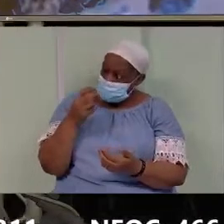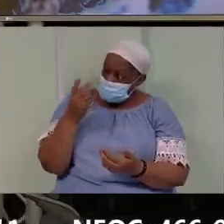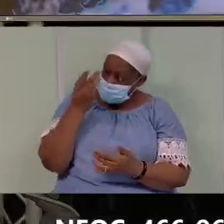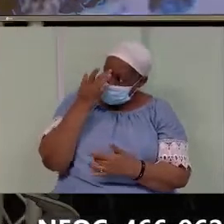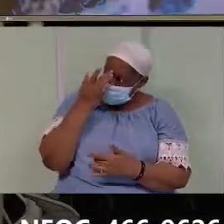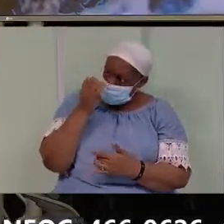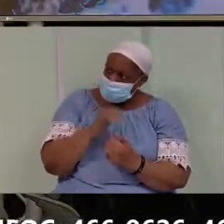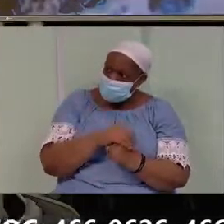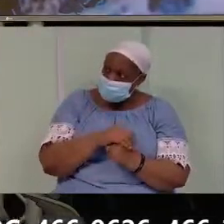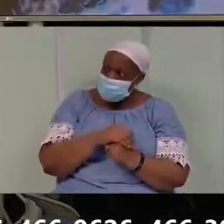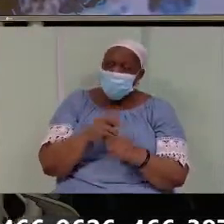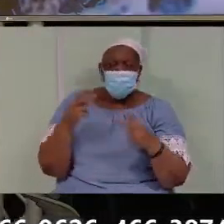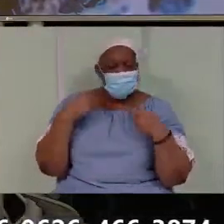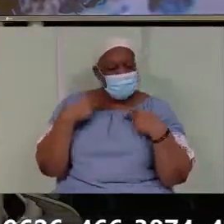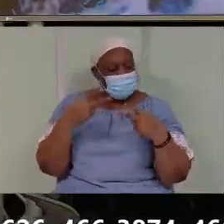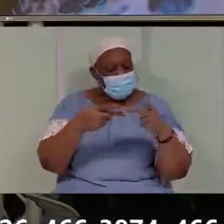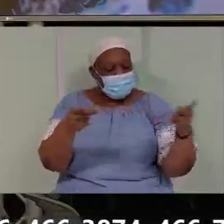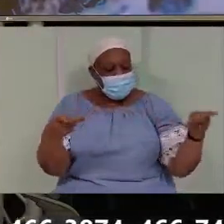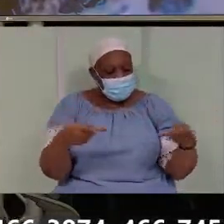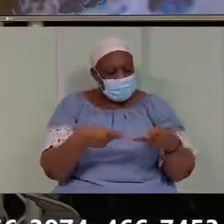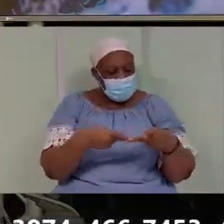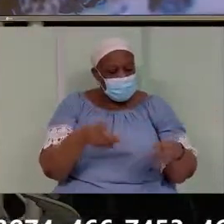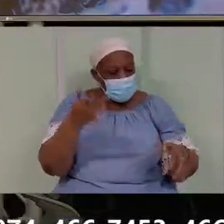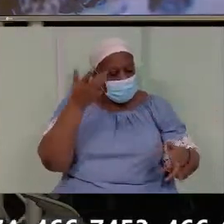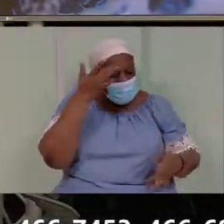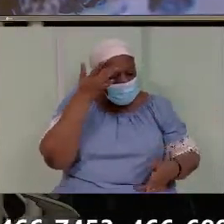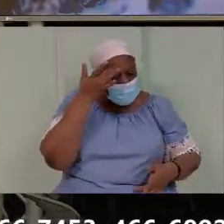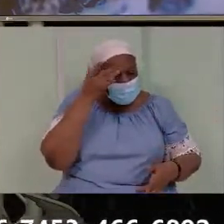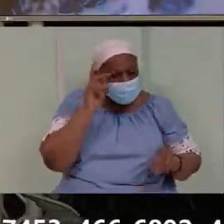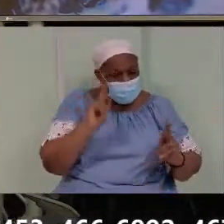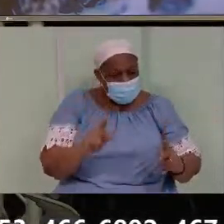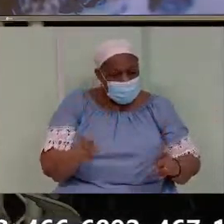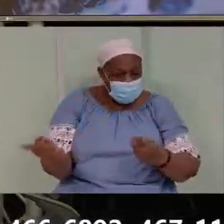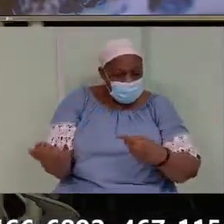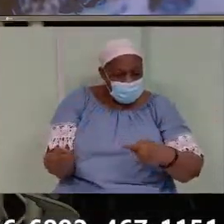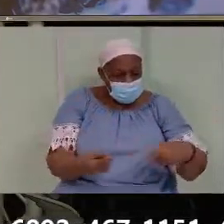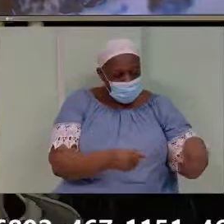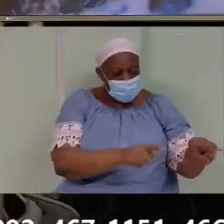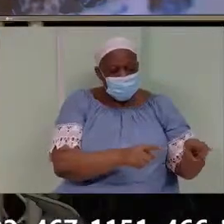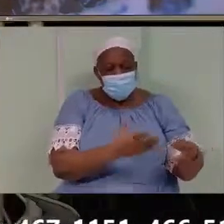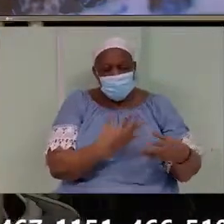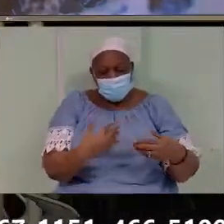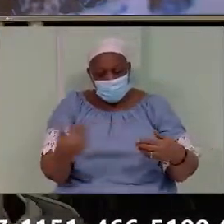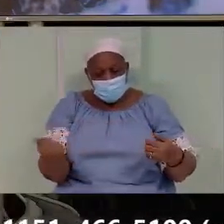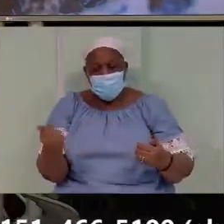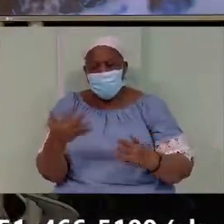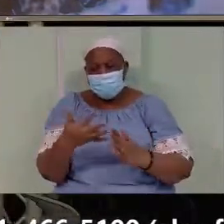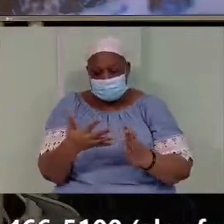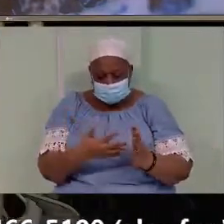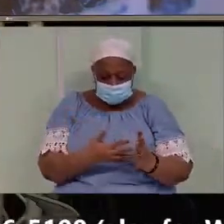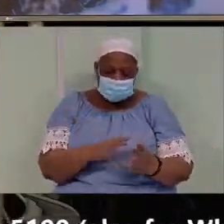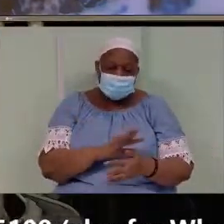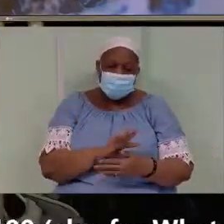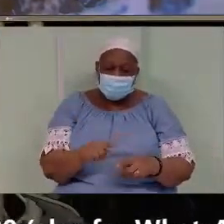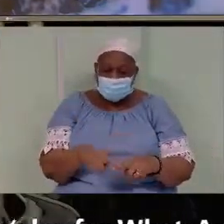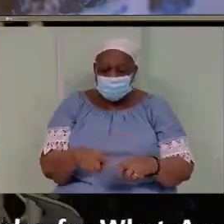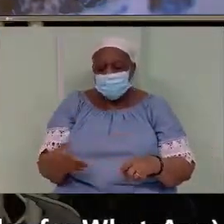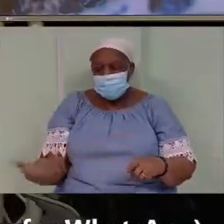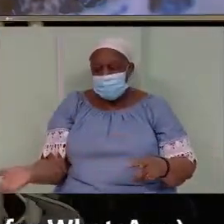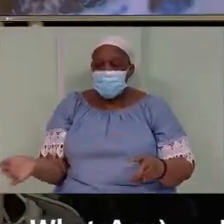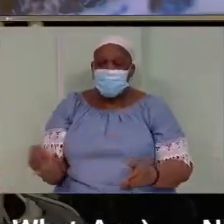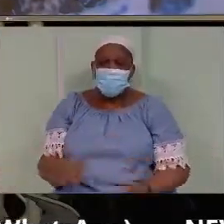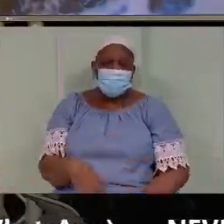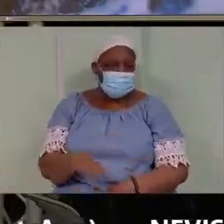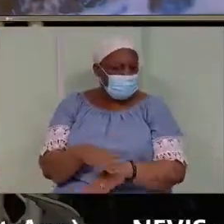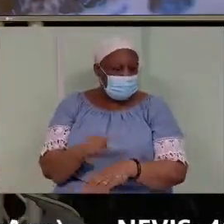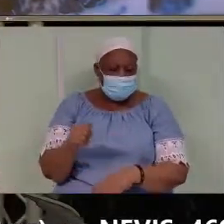have a designated area as a sick bay where these persons would be taken. And of course, persons would have